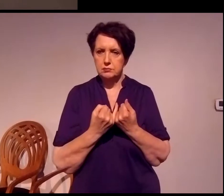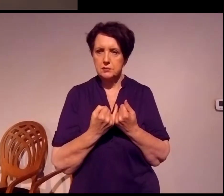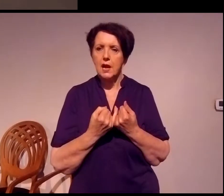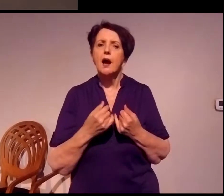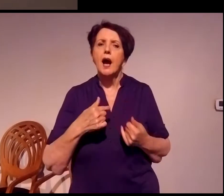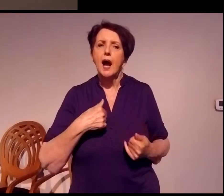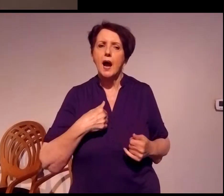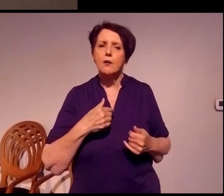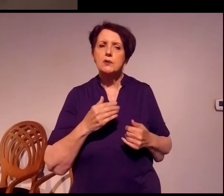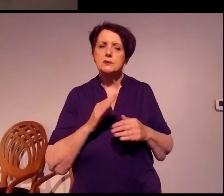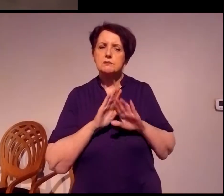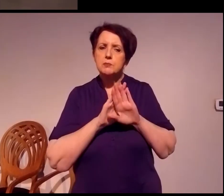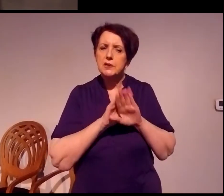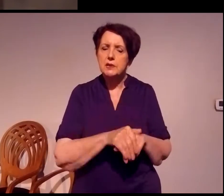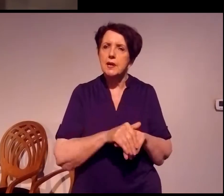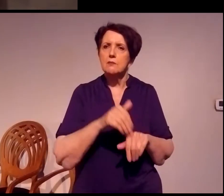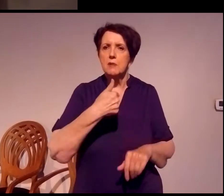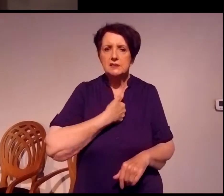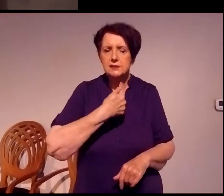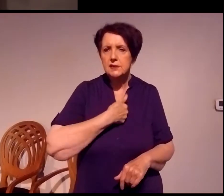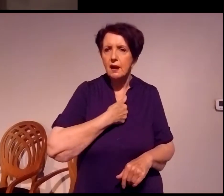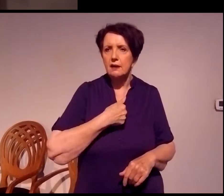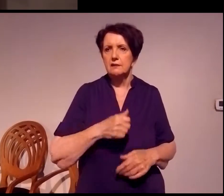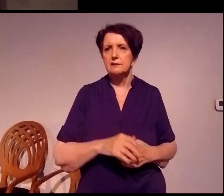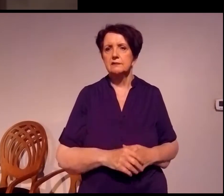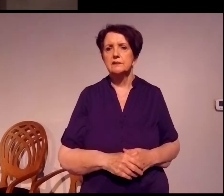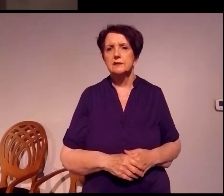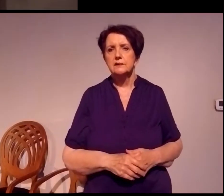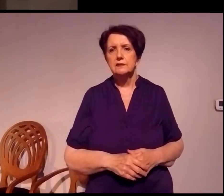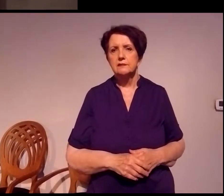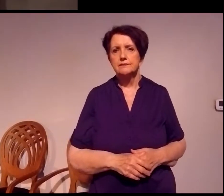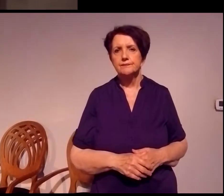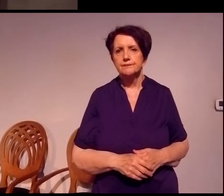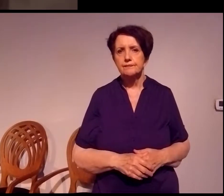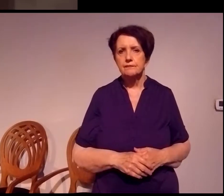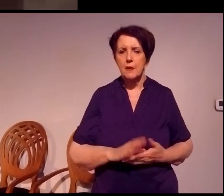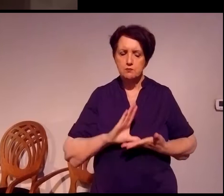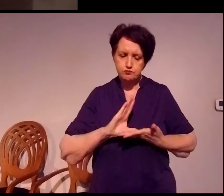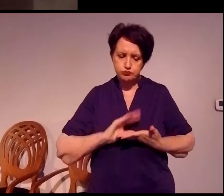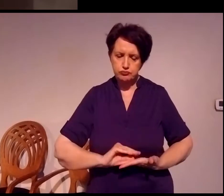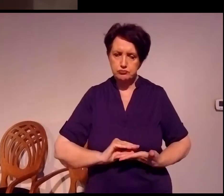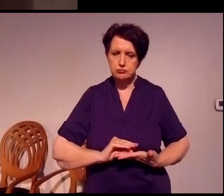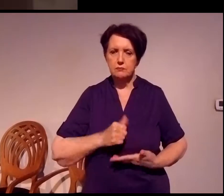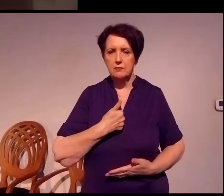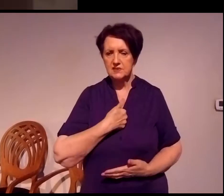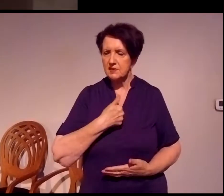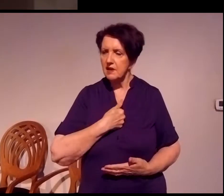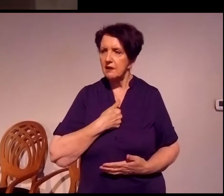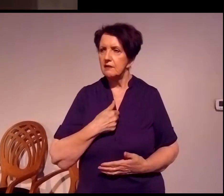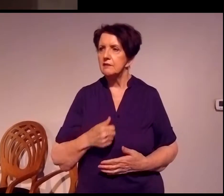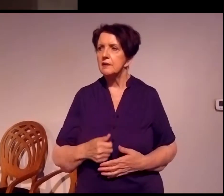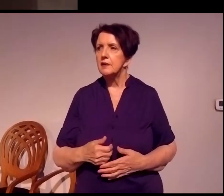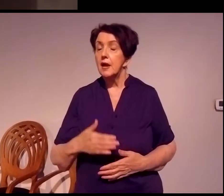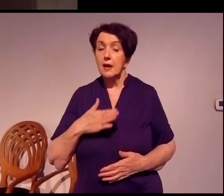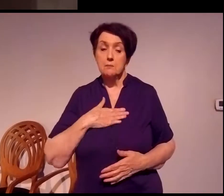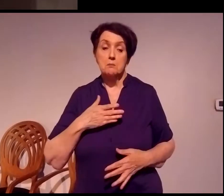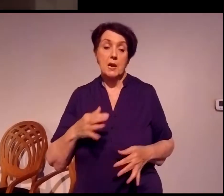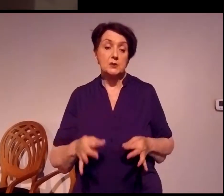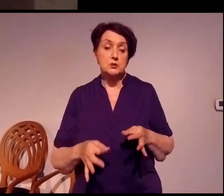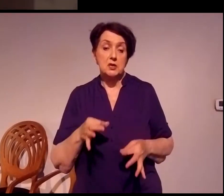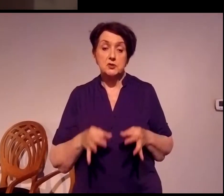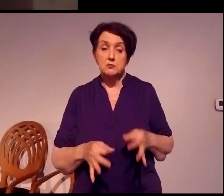me. I was pulling me down. Oh, and then my judgment, I mean, I'd love to say that I'm enlightened, but